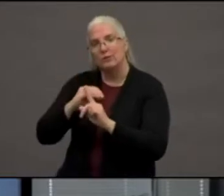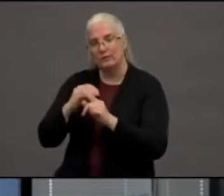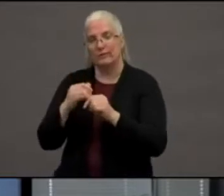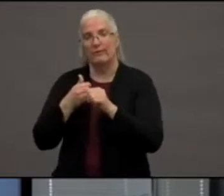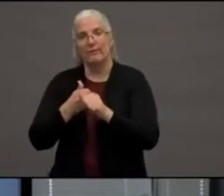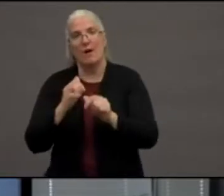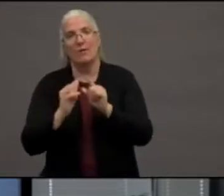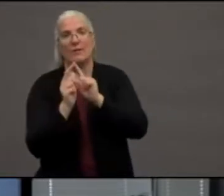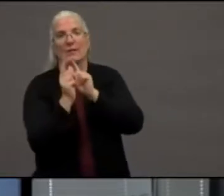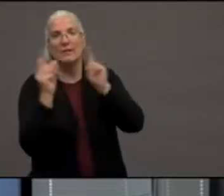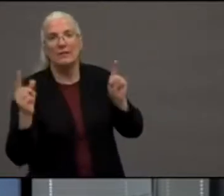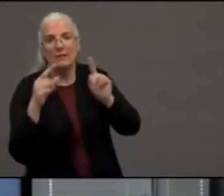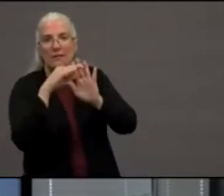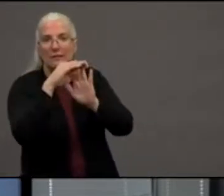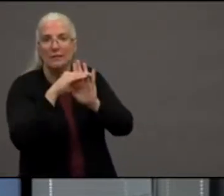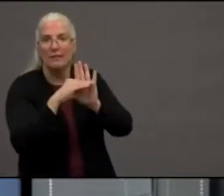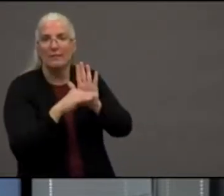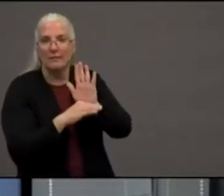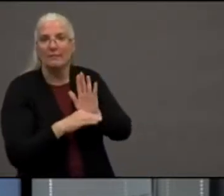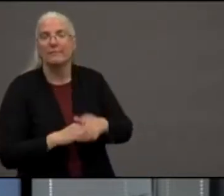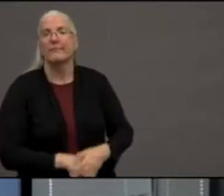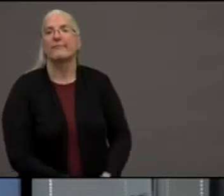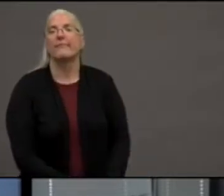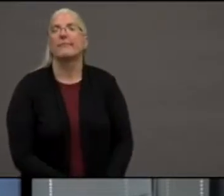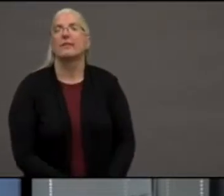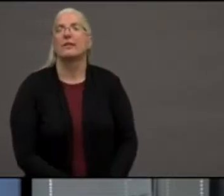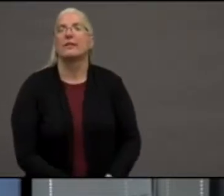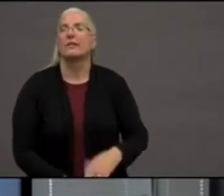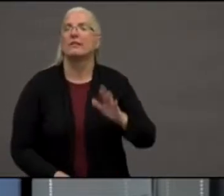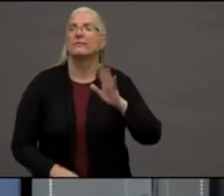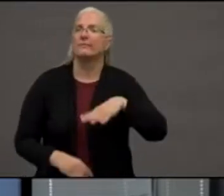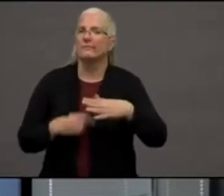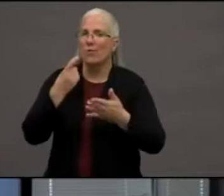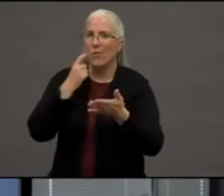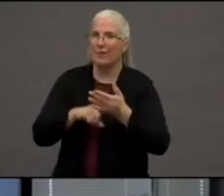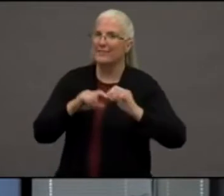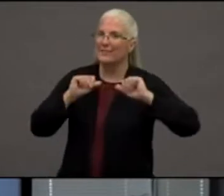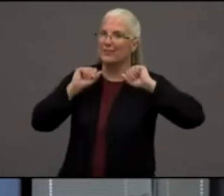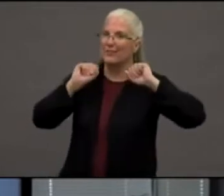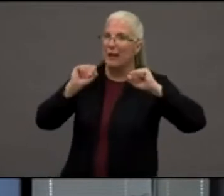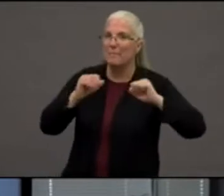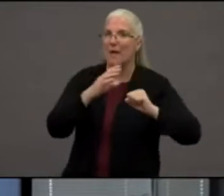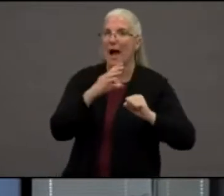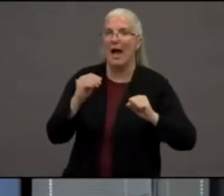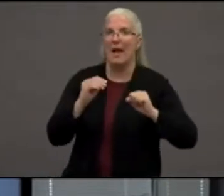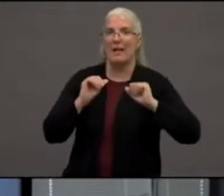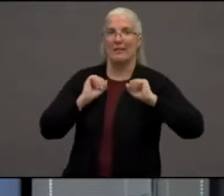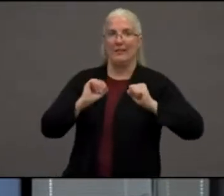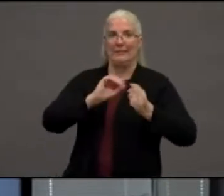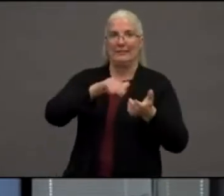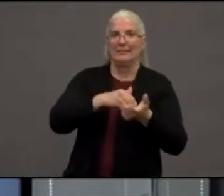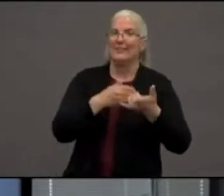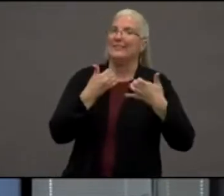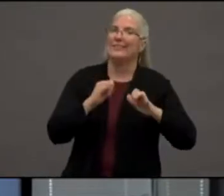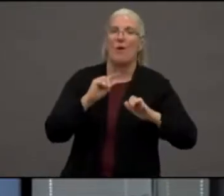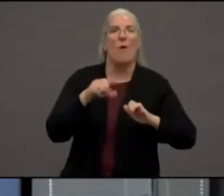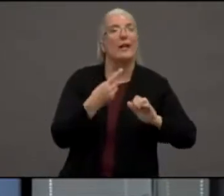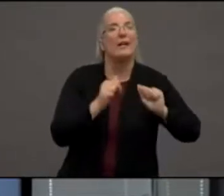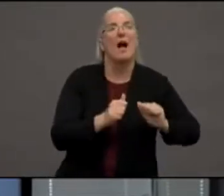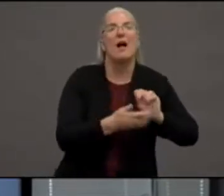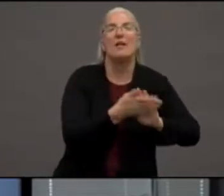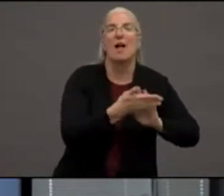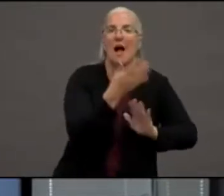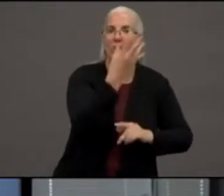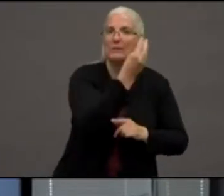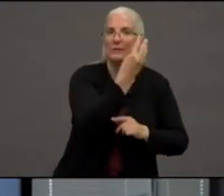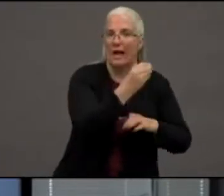fitness centers can only operate outdoors as they have been doing before, and hopefully that